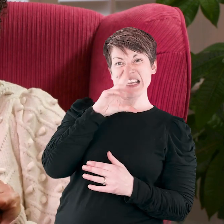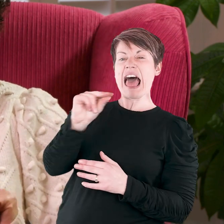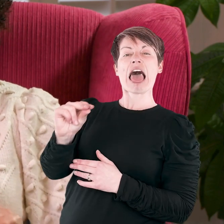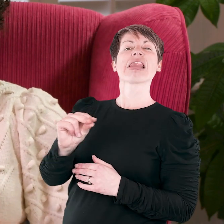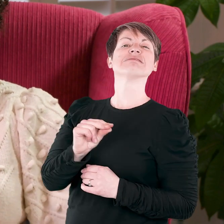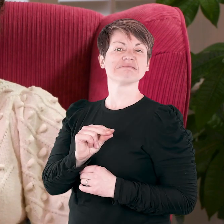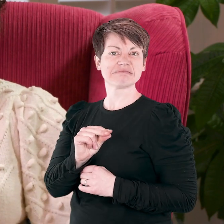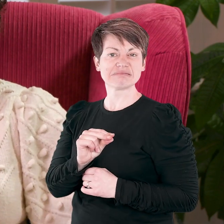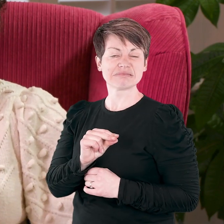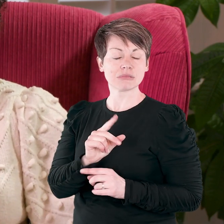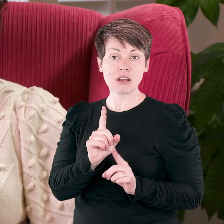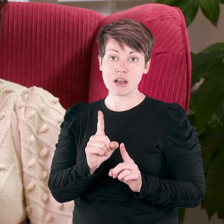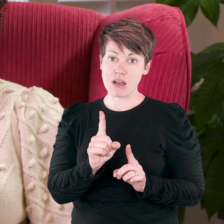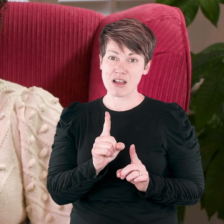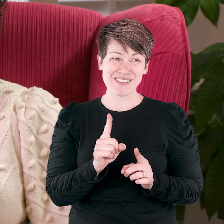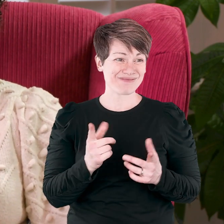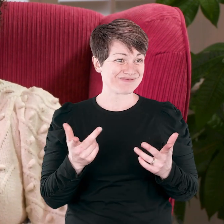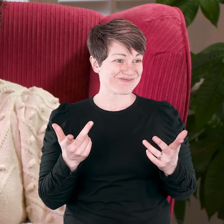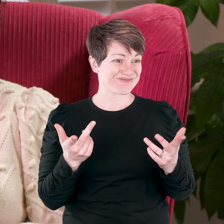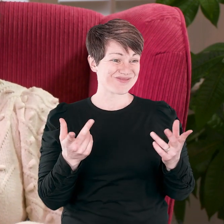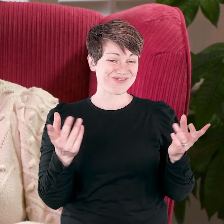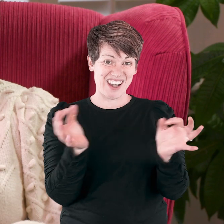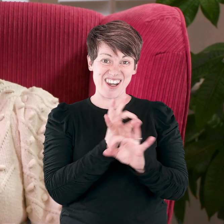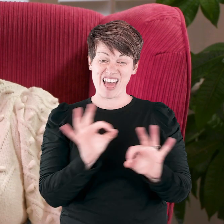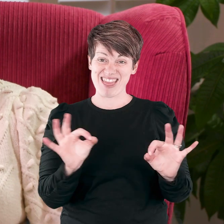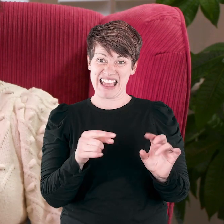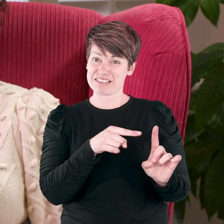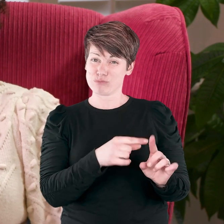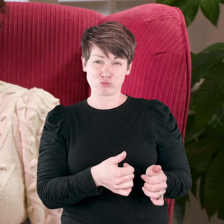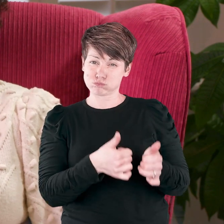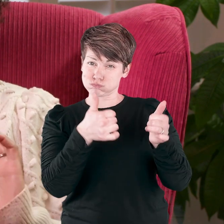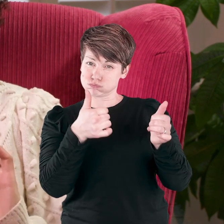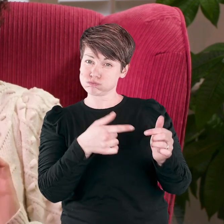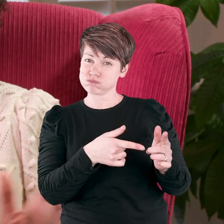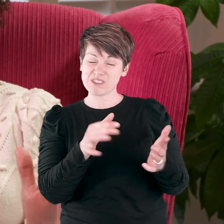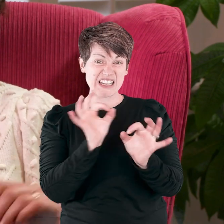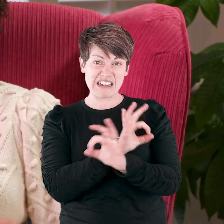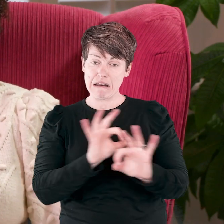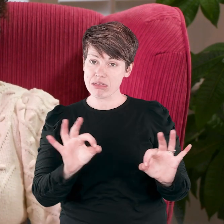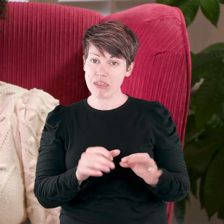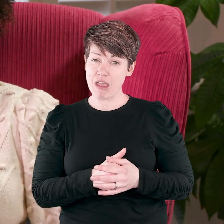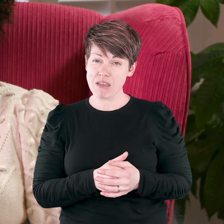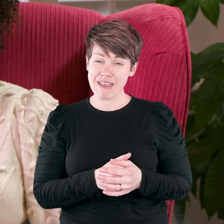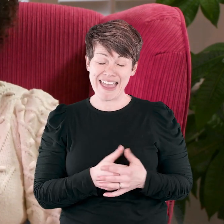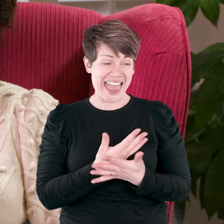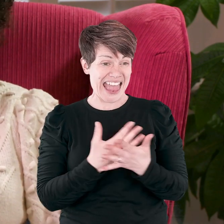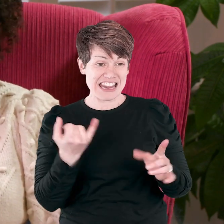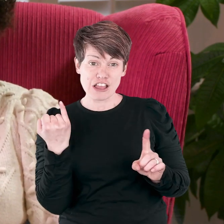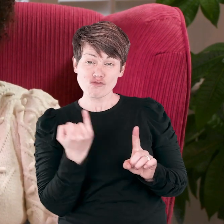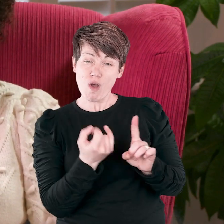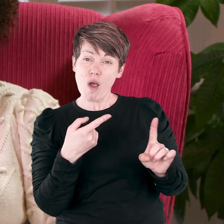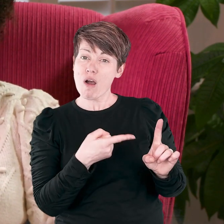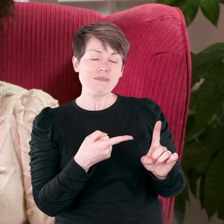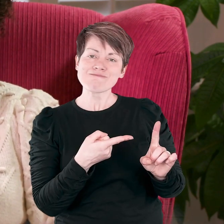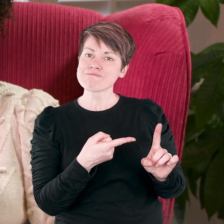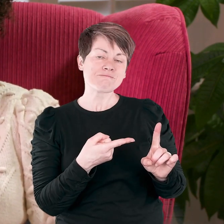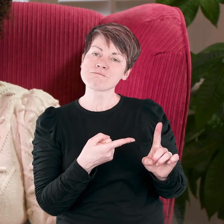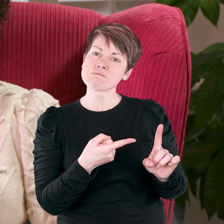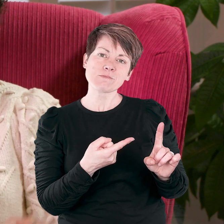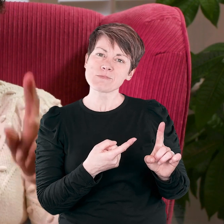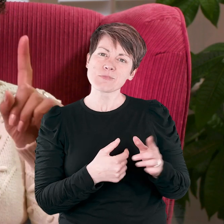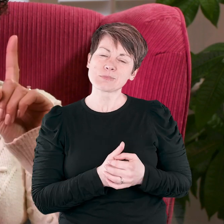the king, things they could, but there weren't any. None. They couldn't find anything at